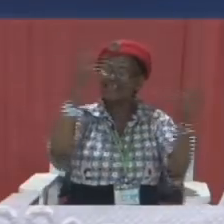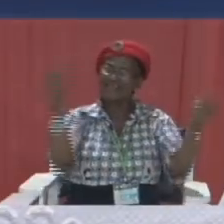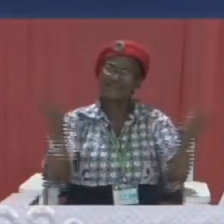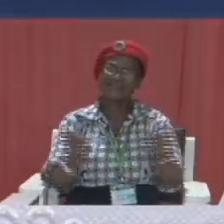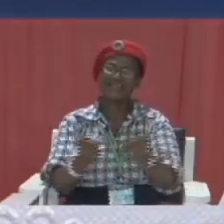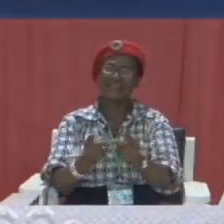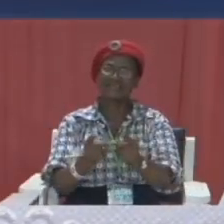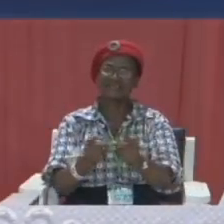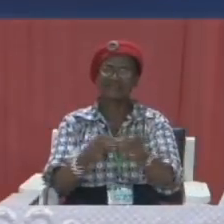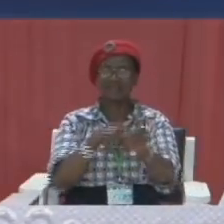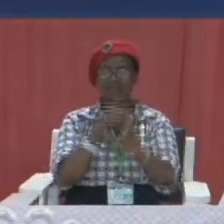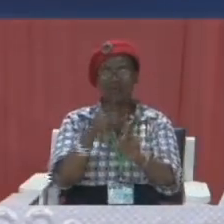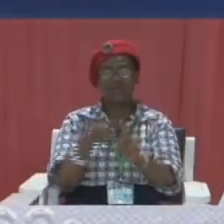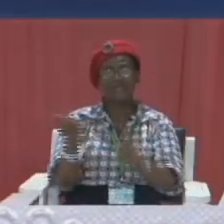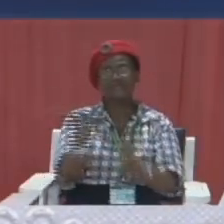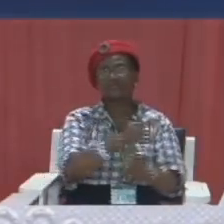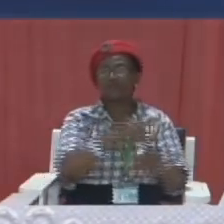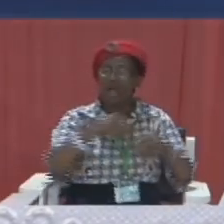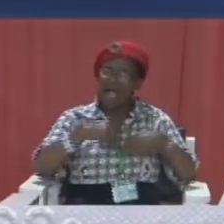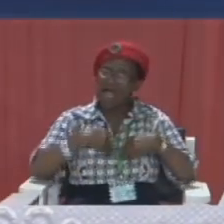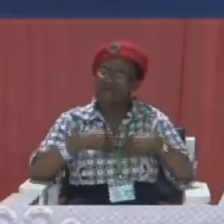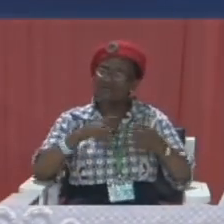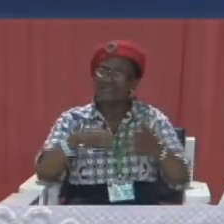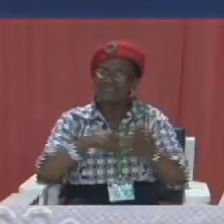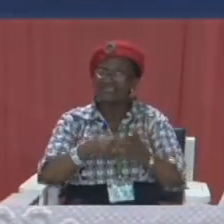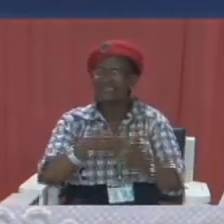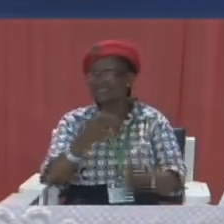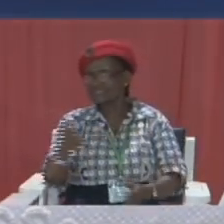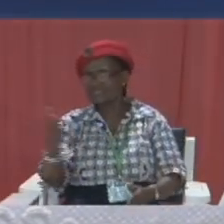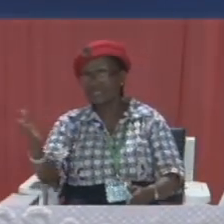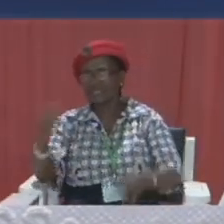When you have this thing called great joy,